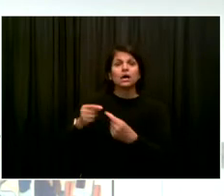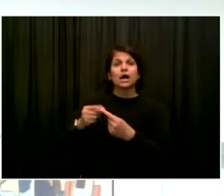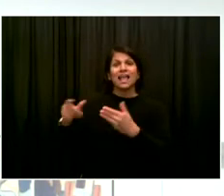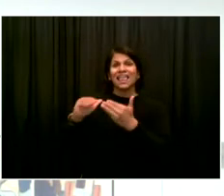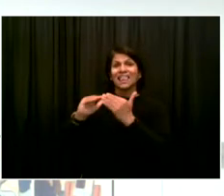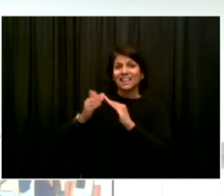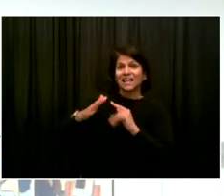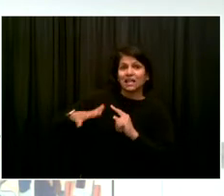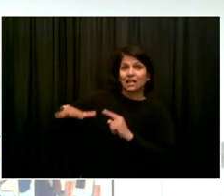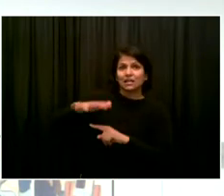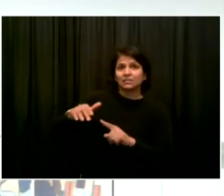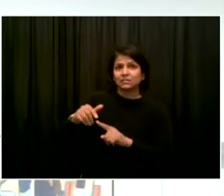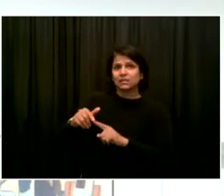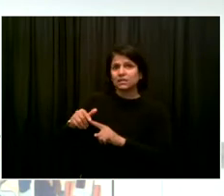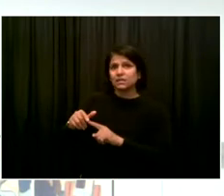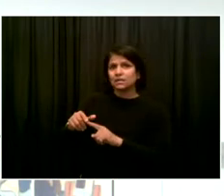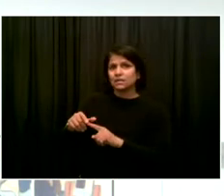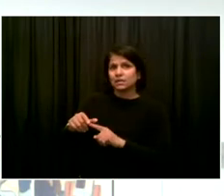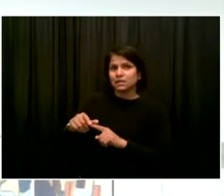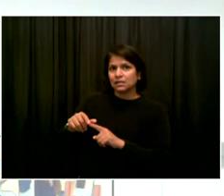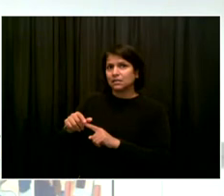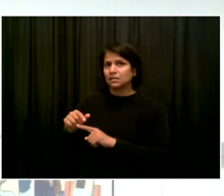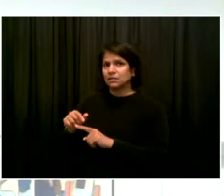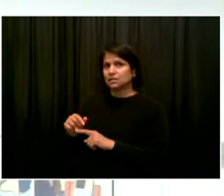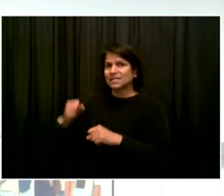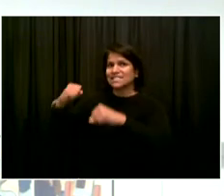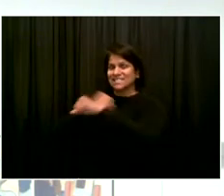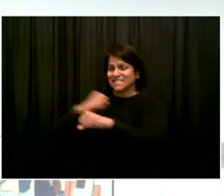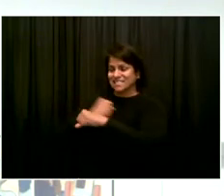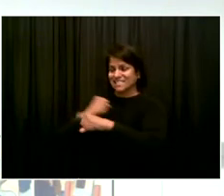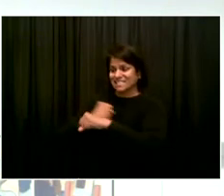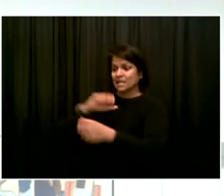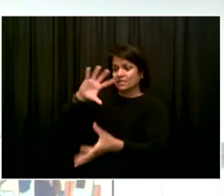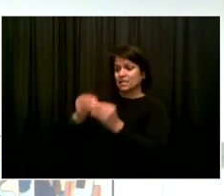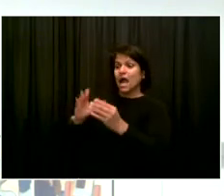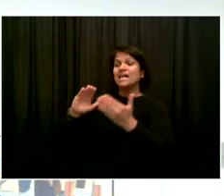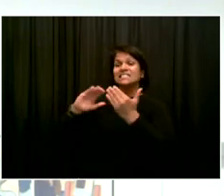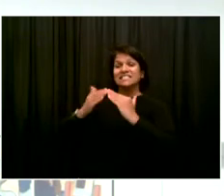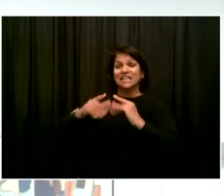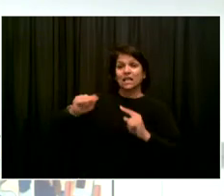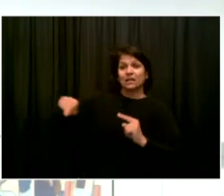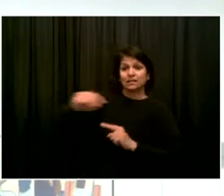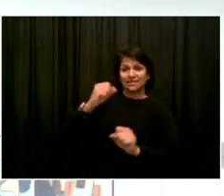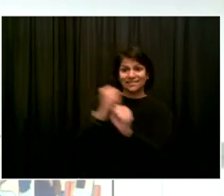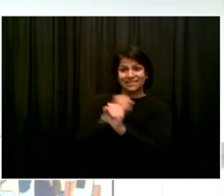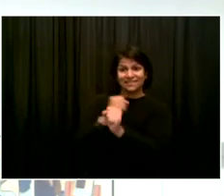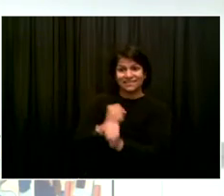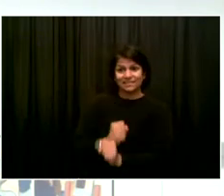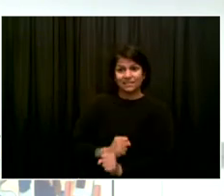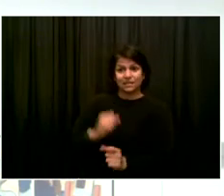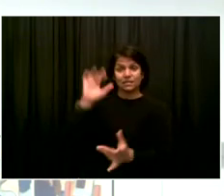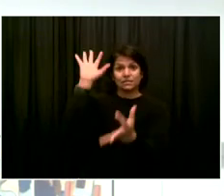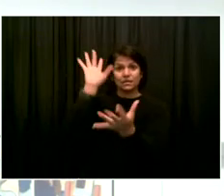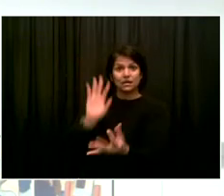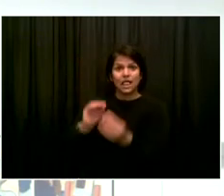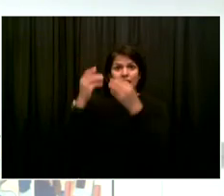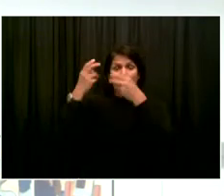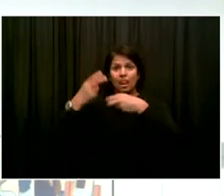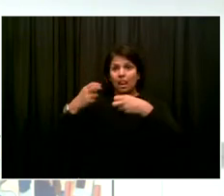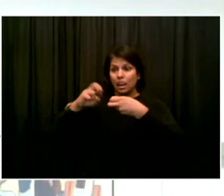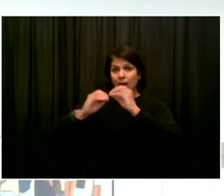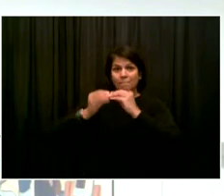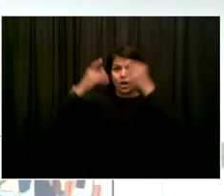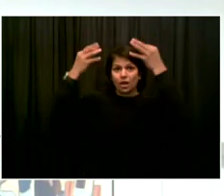jurisdiction in the entire country to come up with the idea of a situation room. It's part of how we brought back schools last